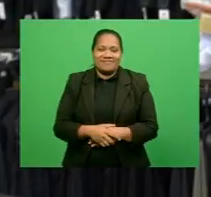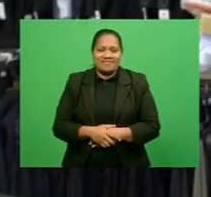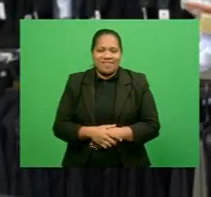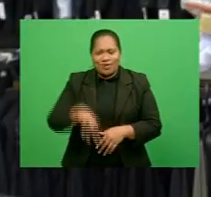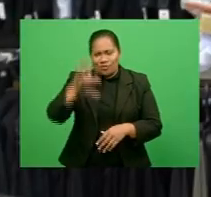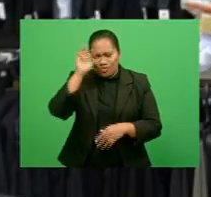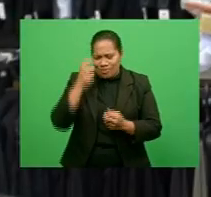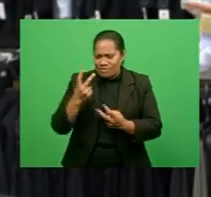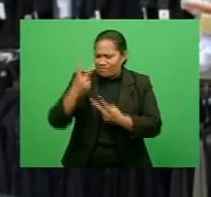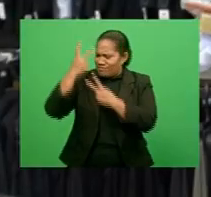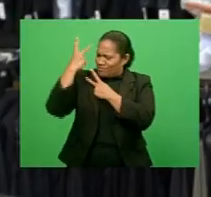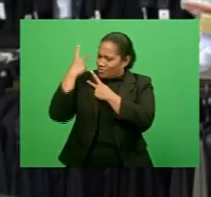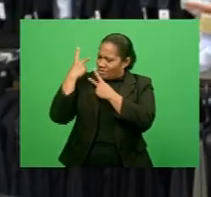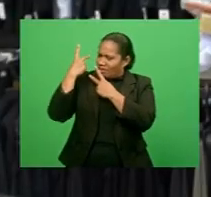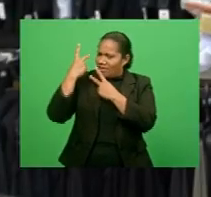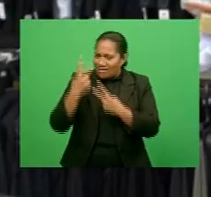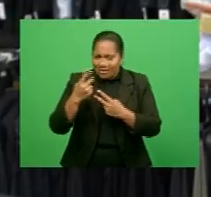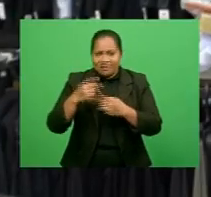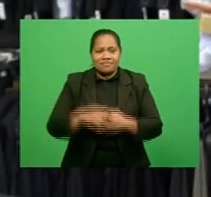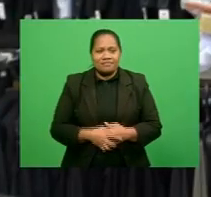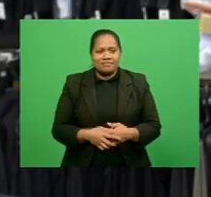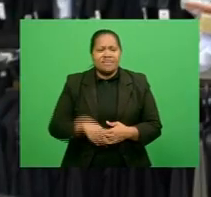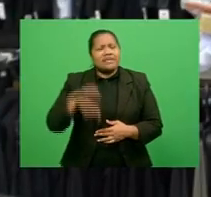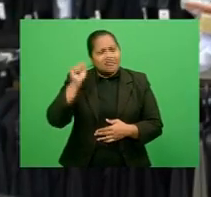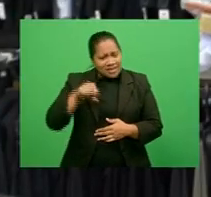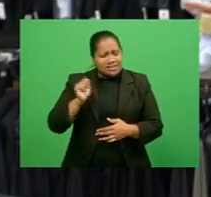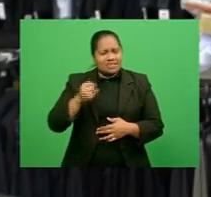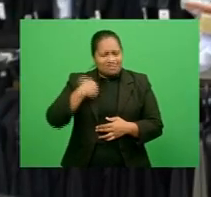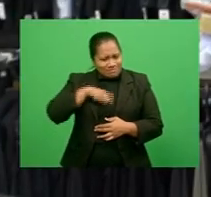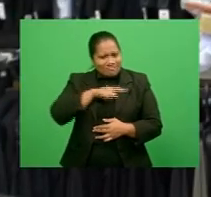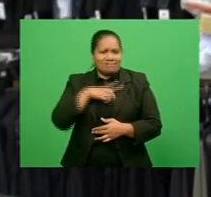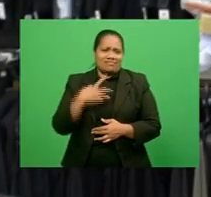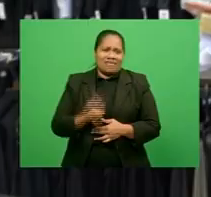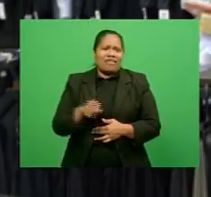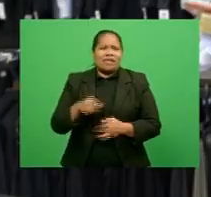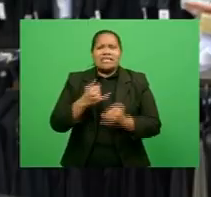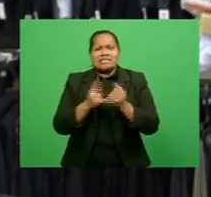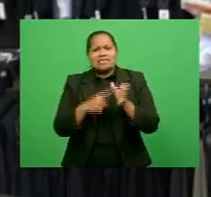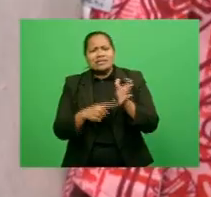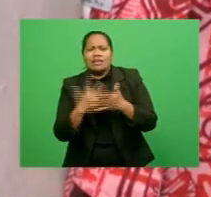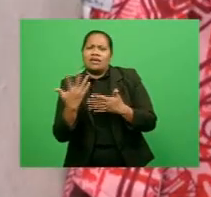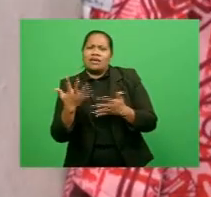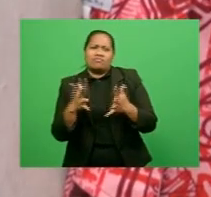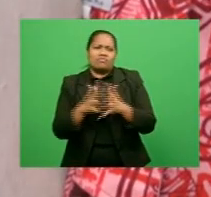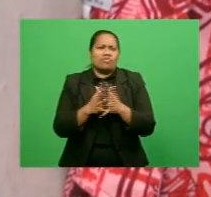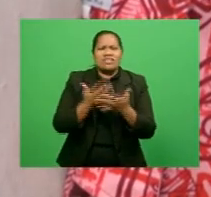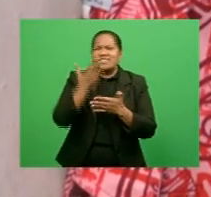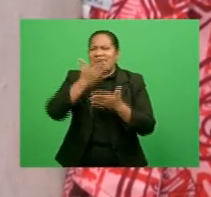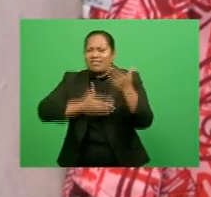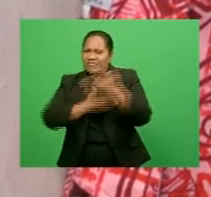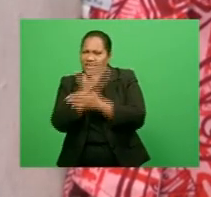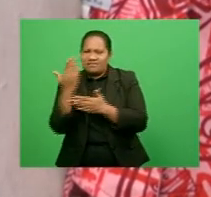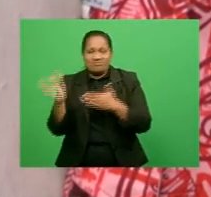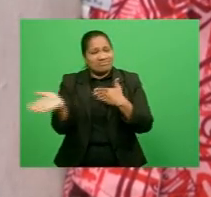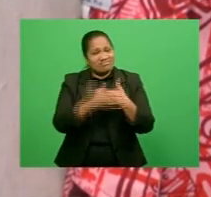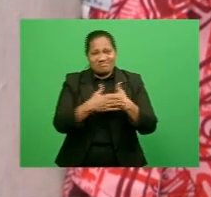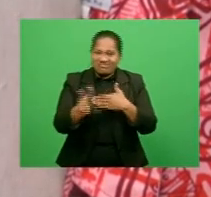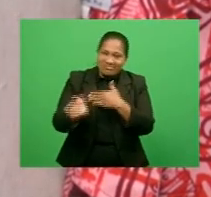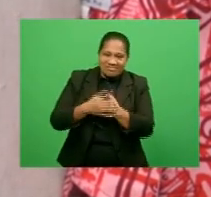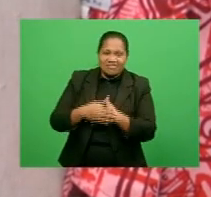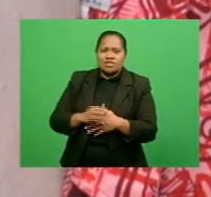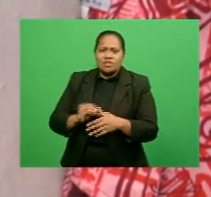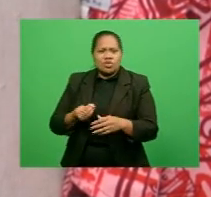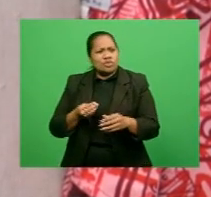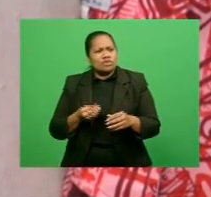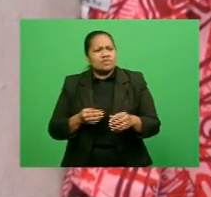There was never a restriction. No. Of course, we had this Saturday or Wednesday half-day closing, but some people used to close on Wednesday,